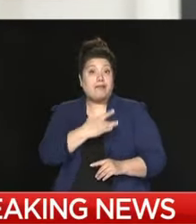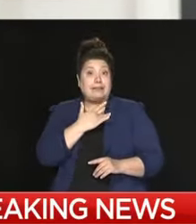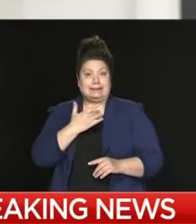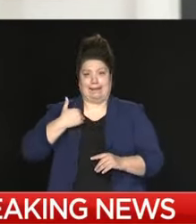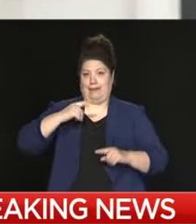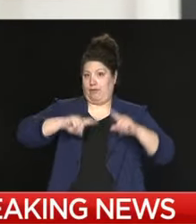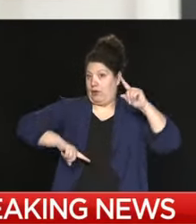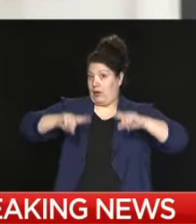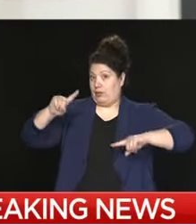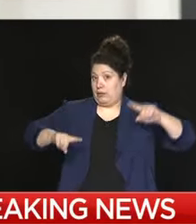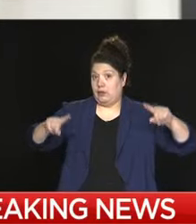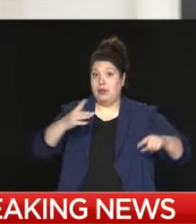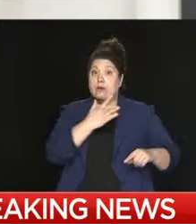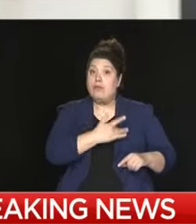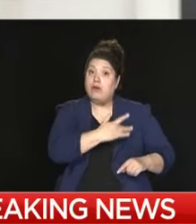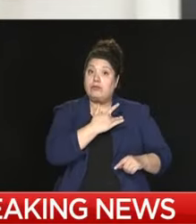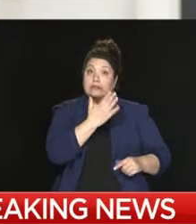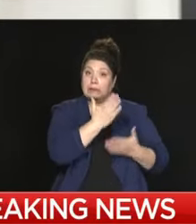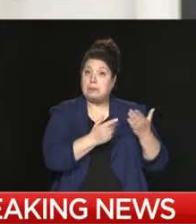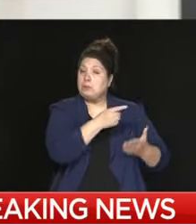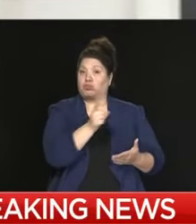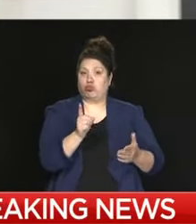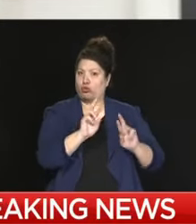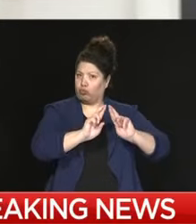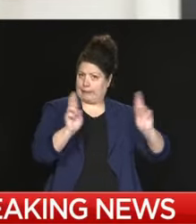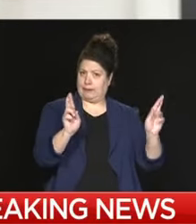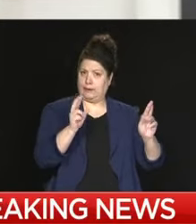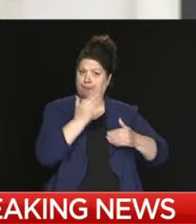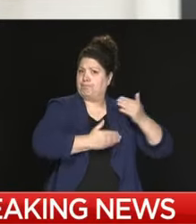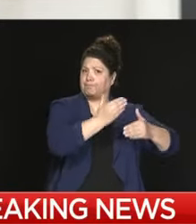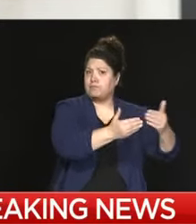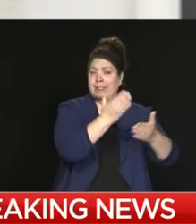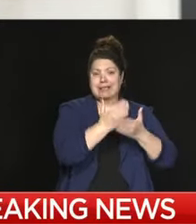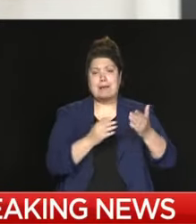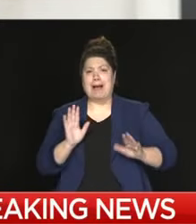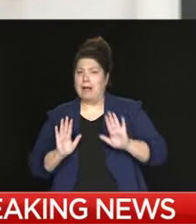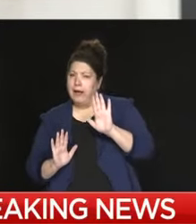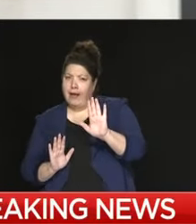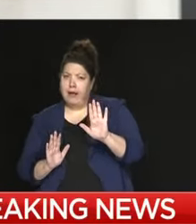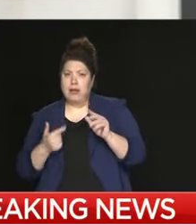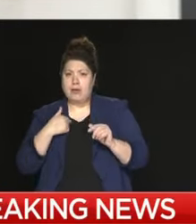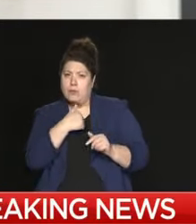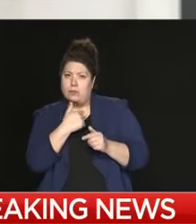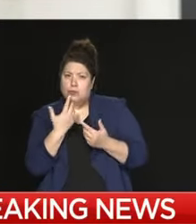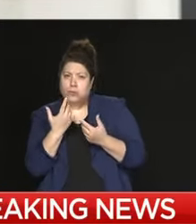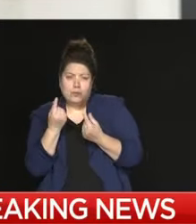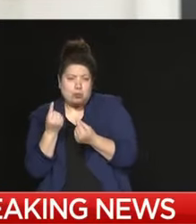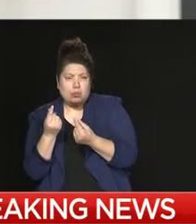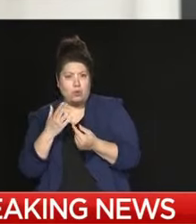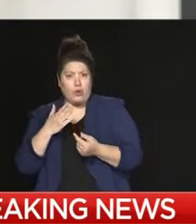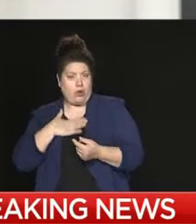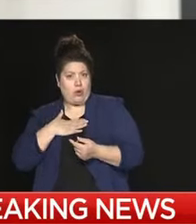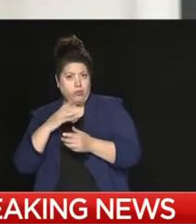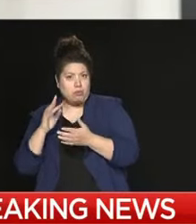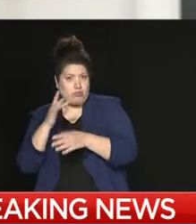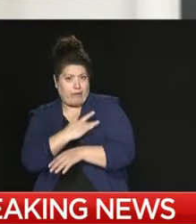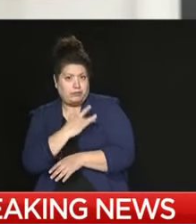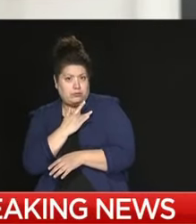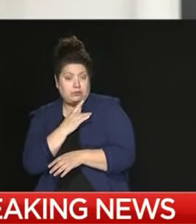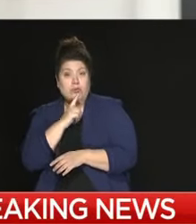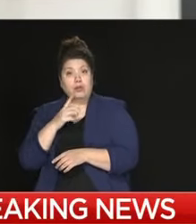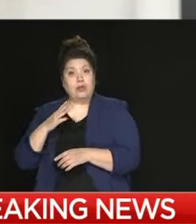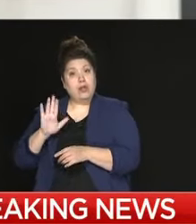So a number of provinces want to move forward very quickly. Others had a few questions about how it would apply in their province where the pandemic